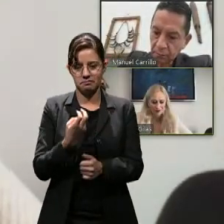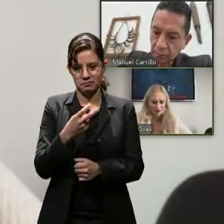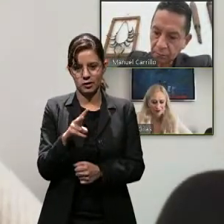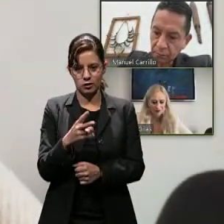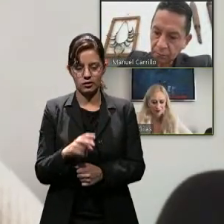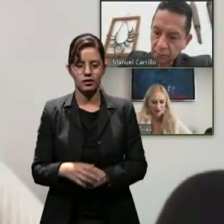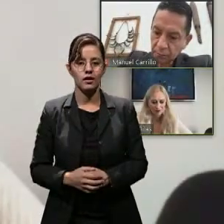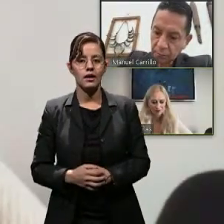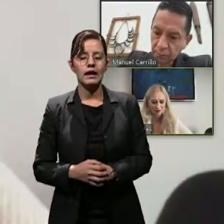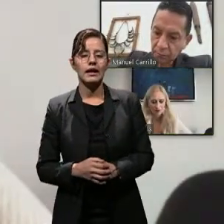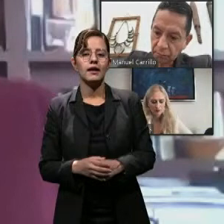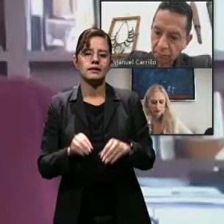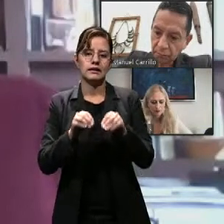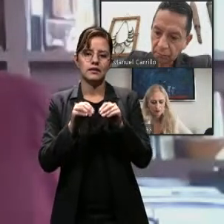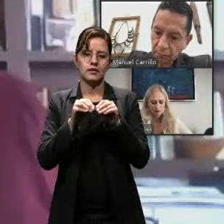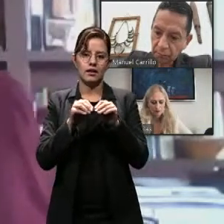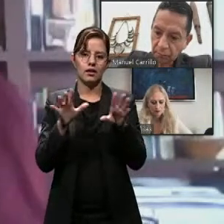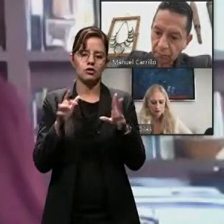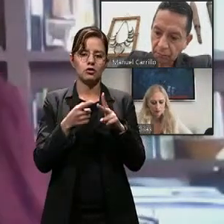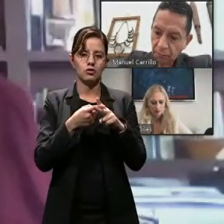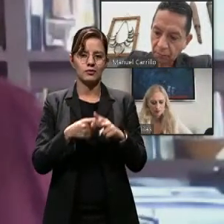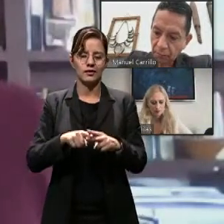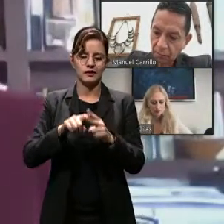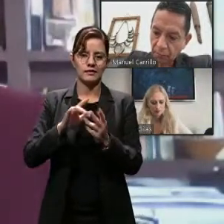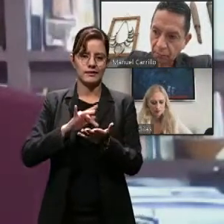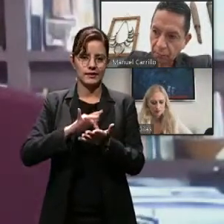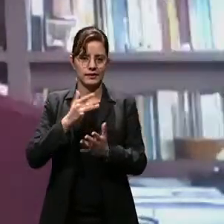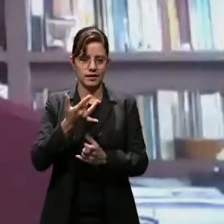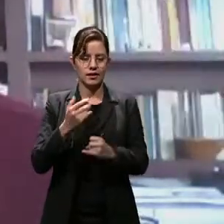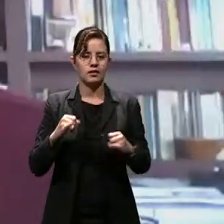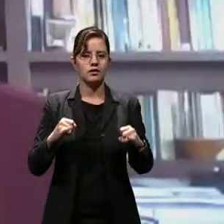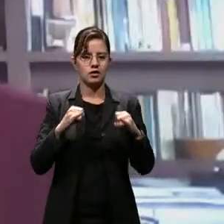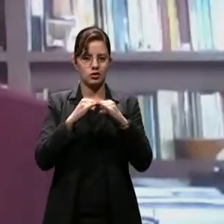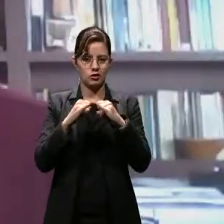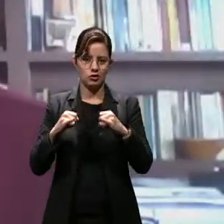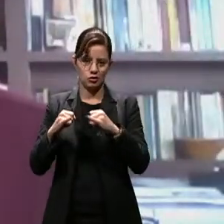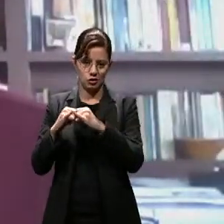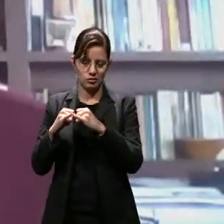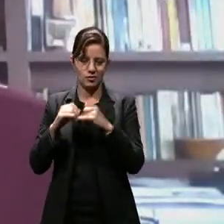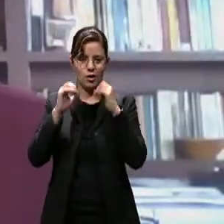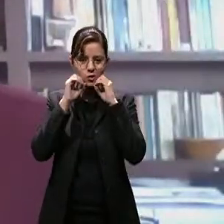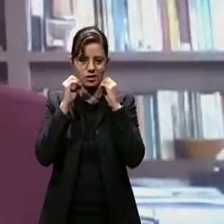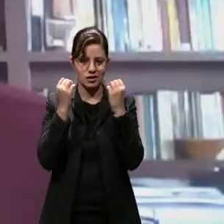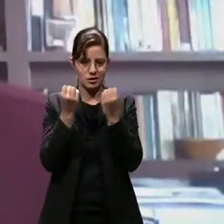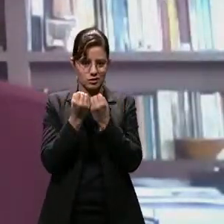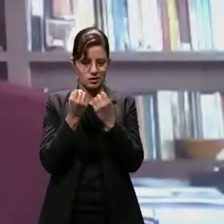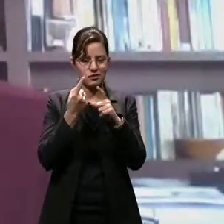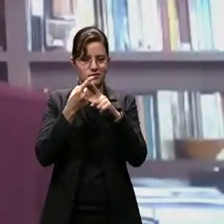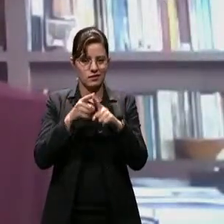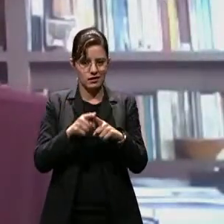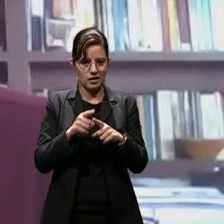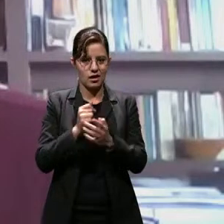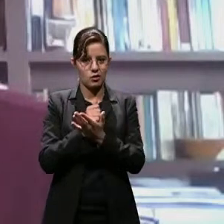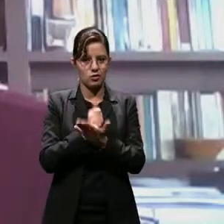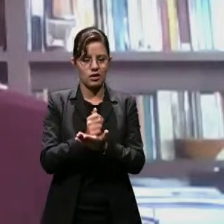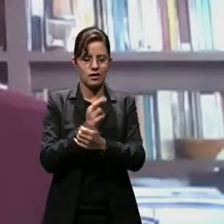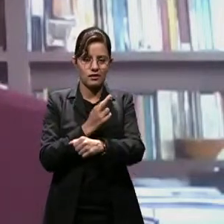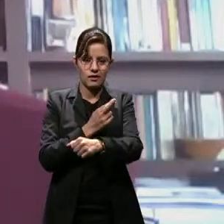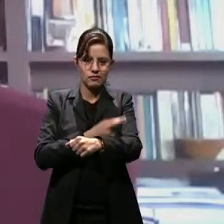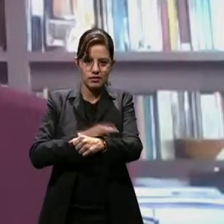And of course, I want to begin by saying thank you to the institutions that make this